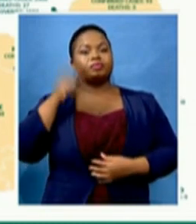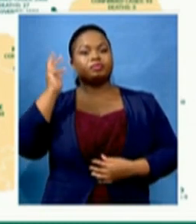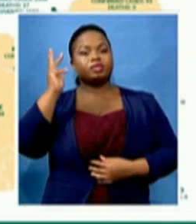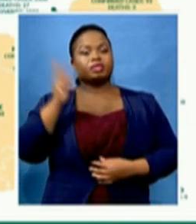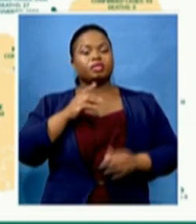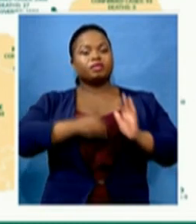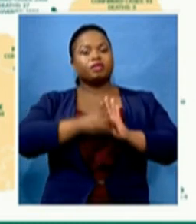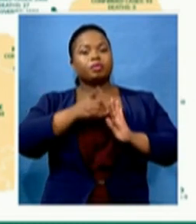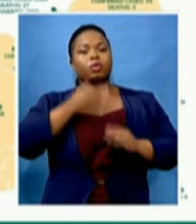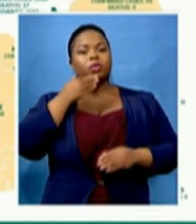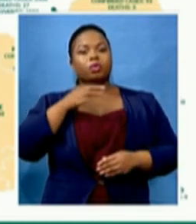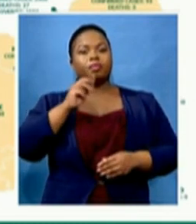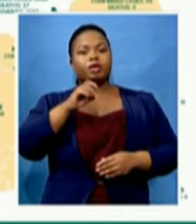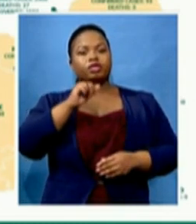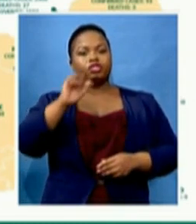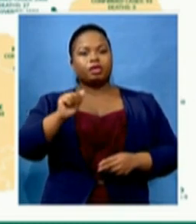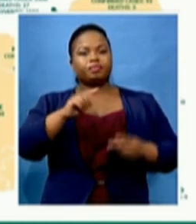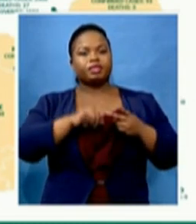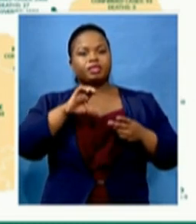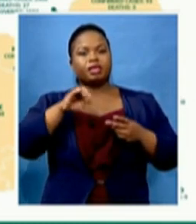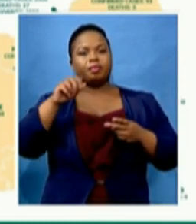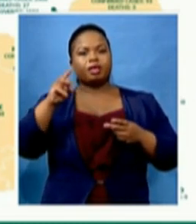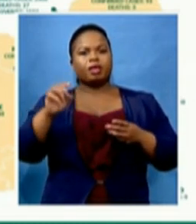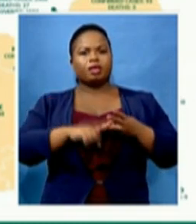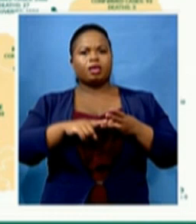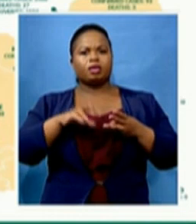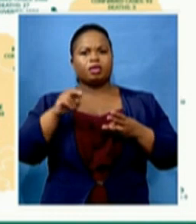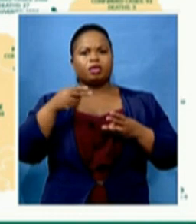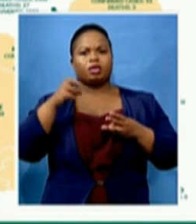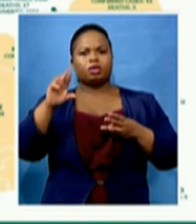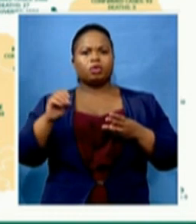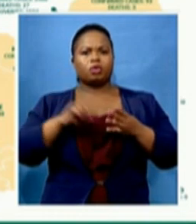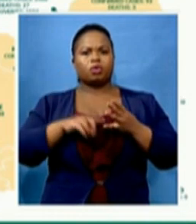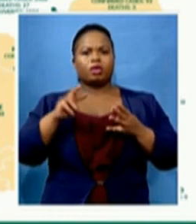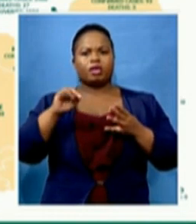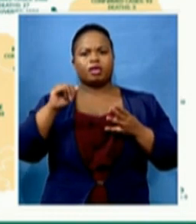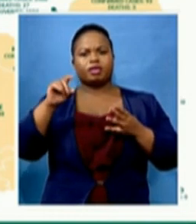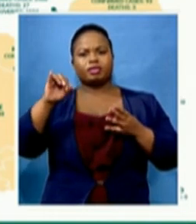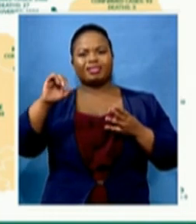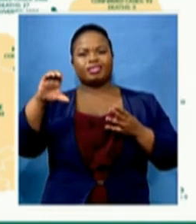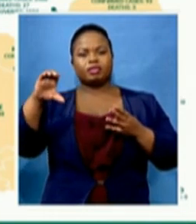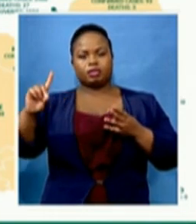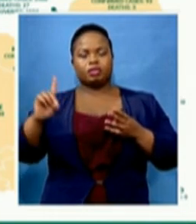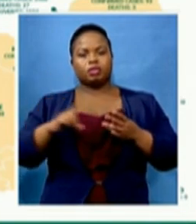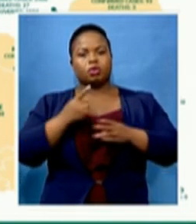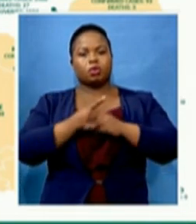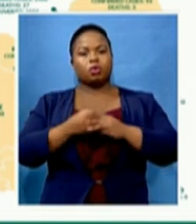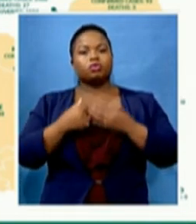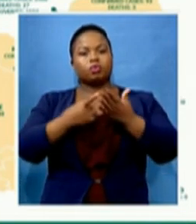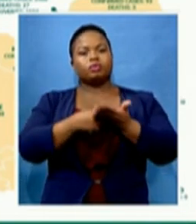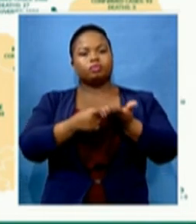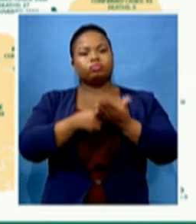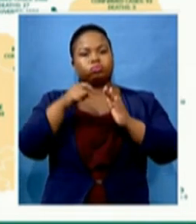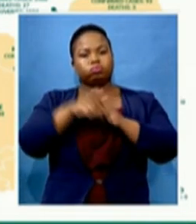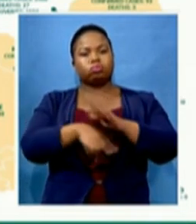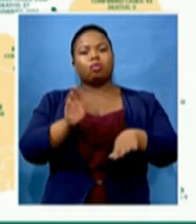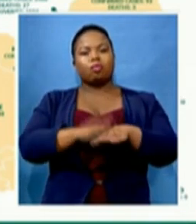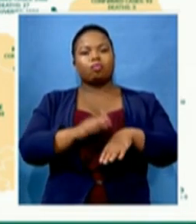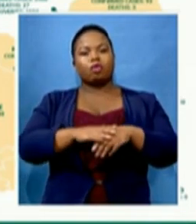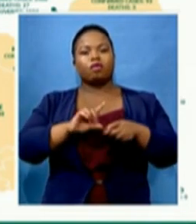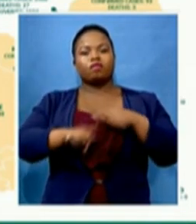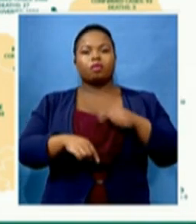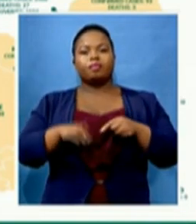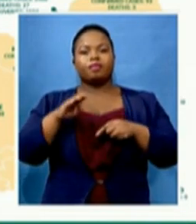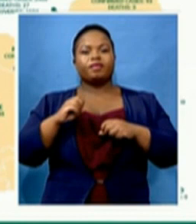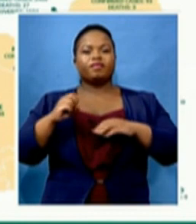with the NICD and have undergone extensive and ongoing input from clinicians, virologists, intensivists, and epidemiologists to refine